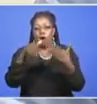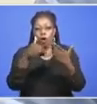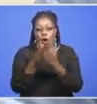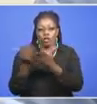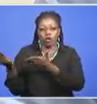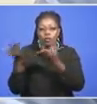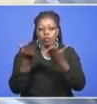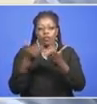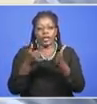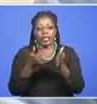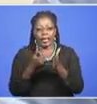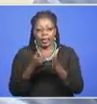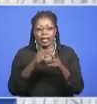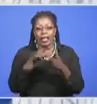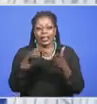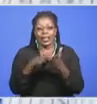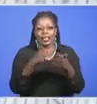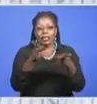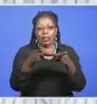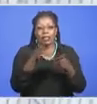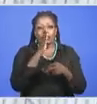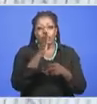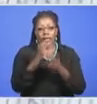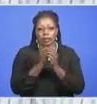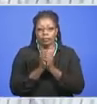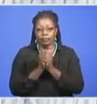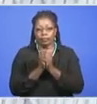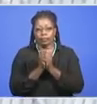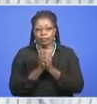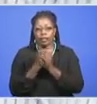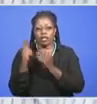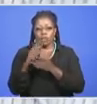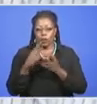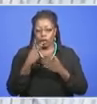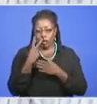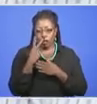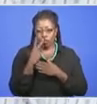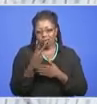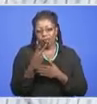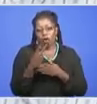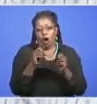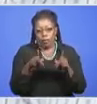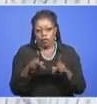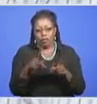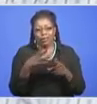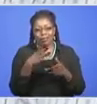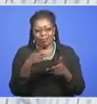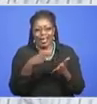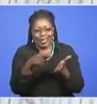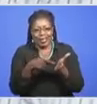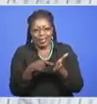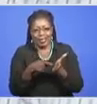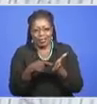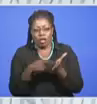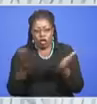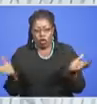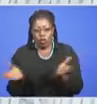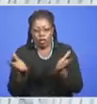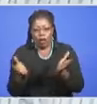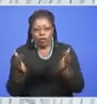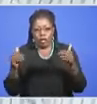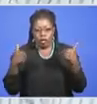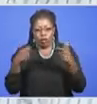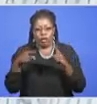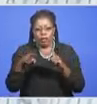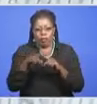it. This is the place to be. We look for opportunities like this to engage our youth in the Bahamas in